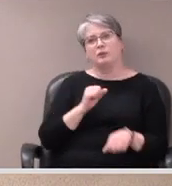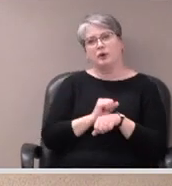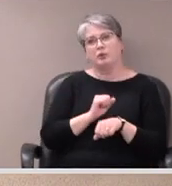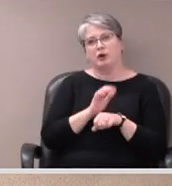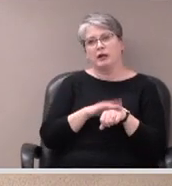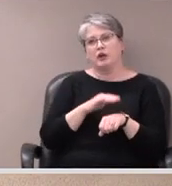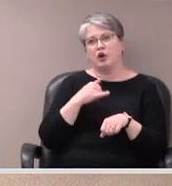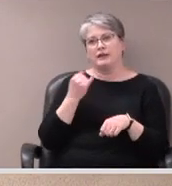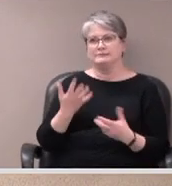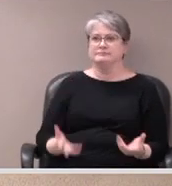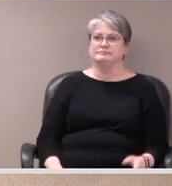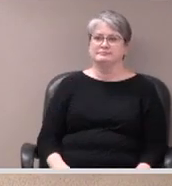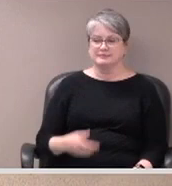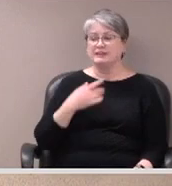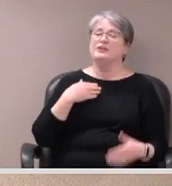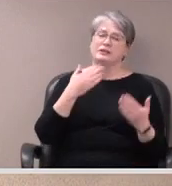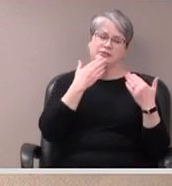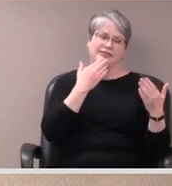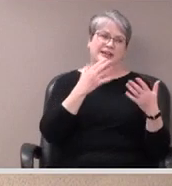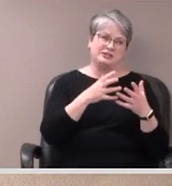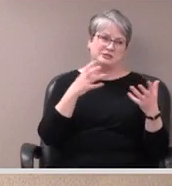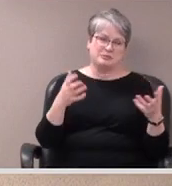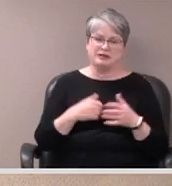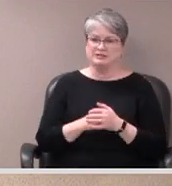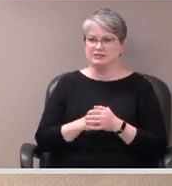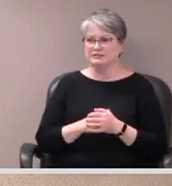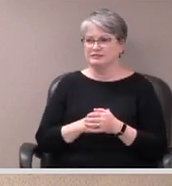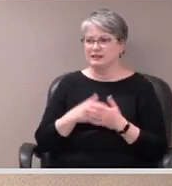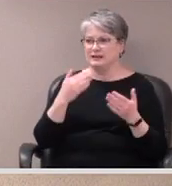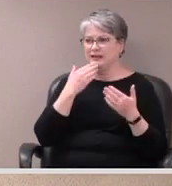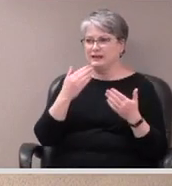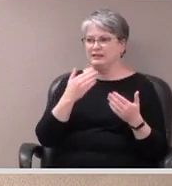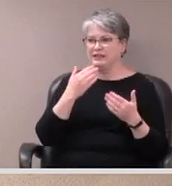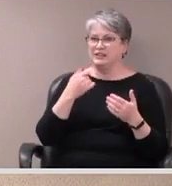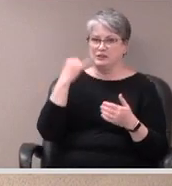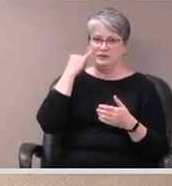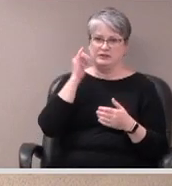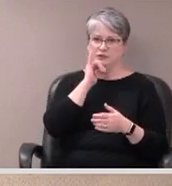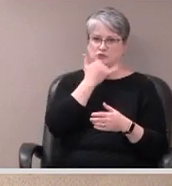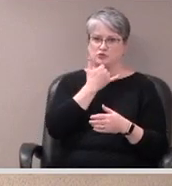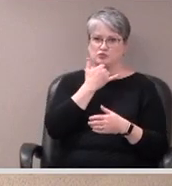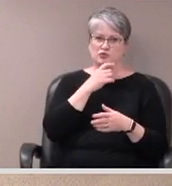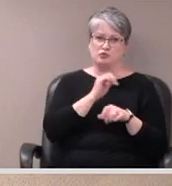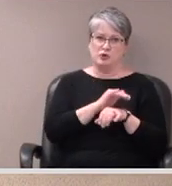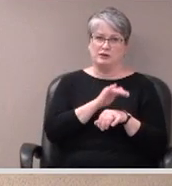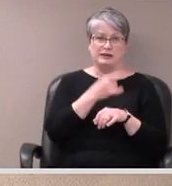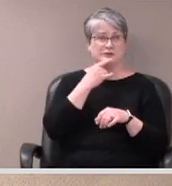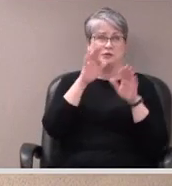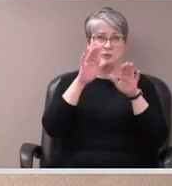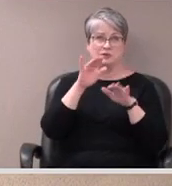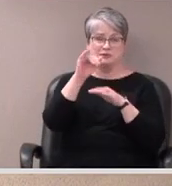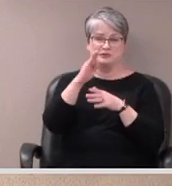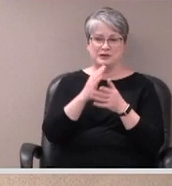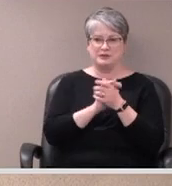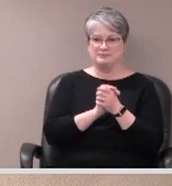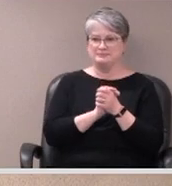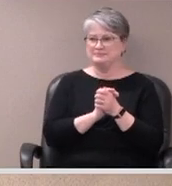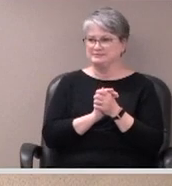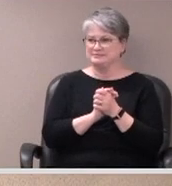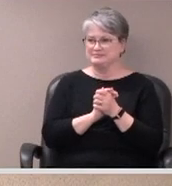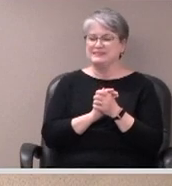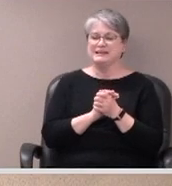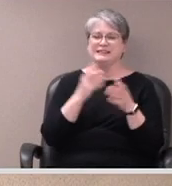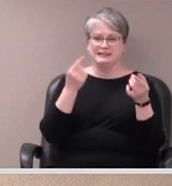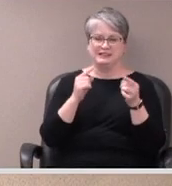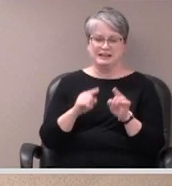will definitely do that. Thank you so much. Thank you, Cordelia. Again, if it was the wrong night, you did a great job, so it'll come back in